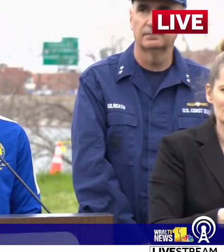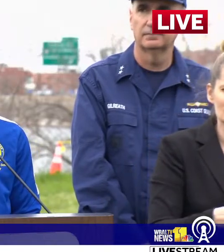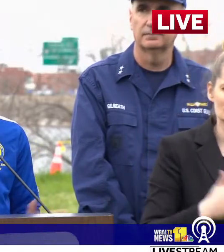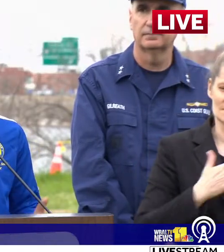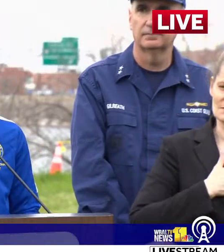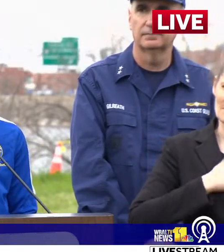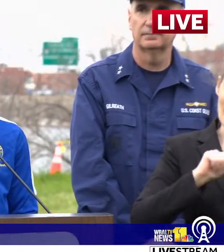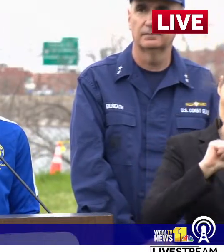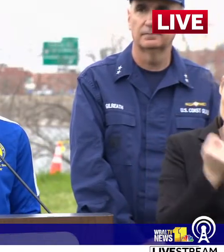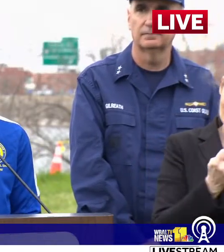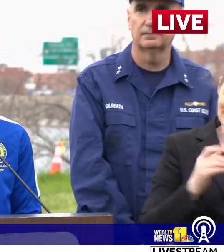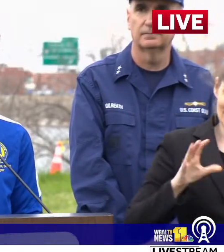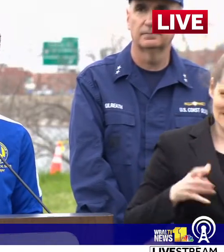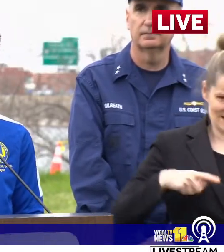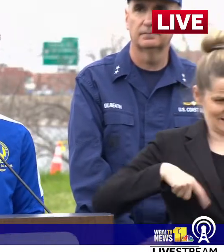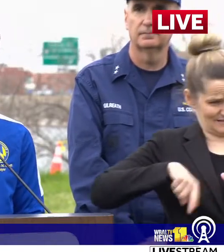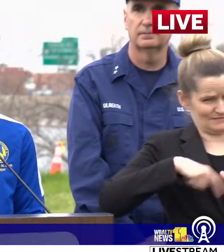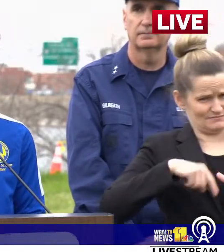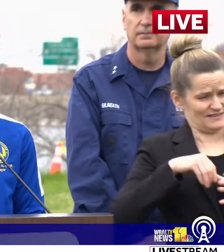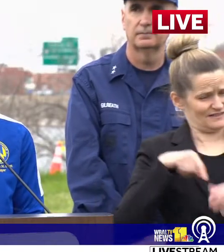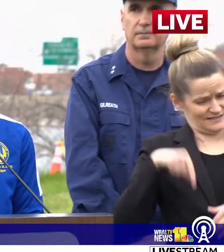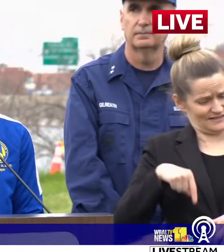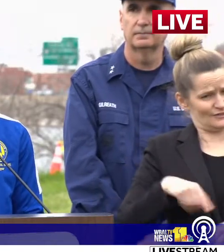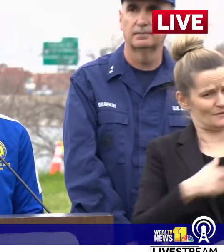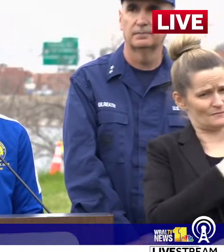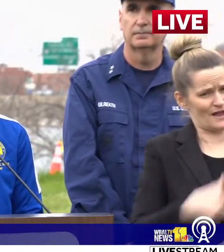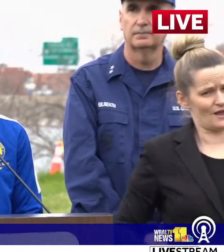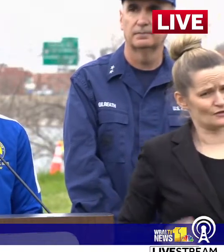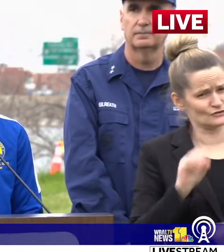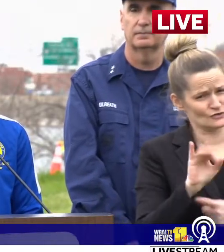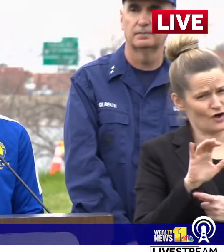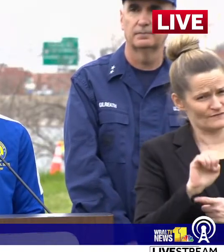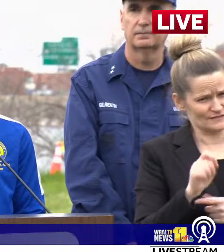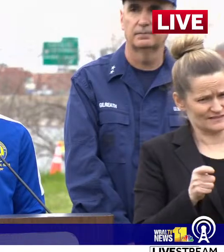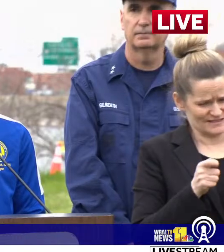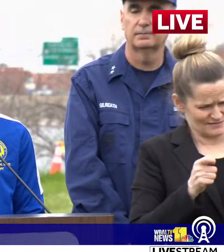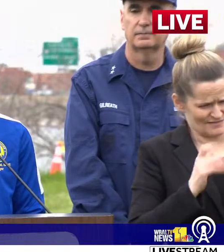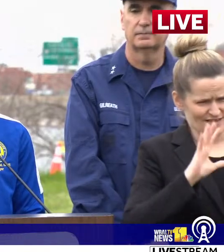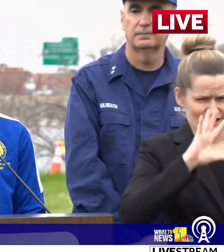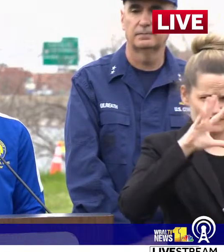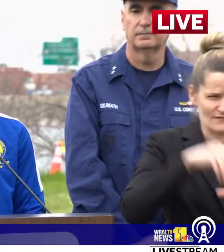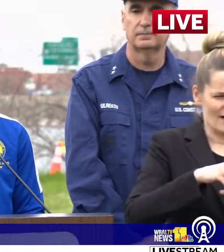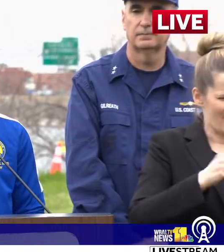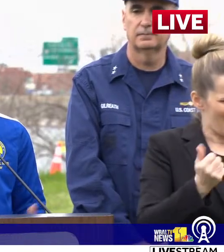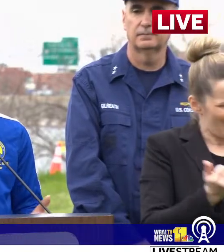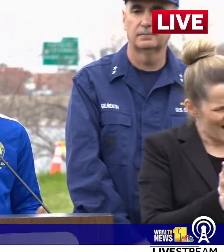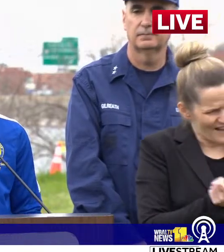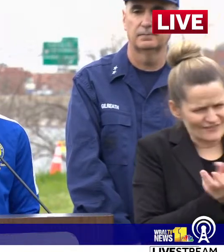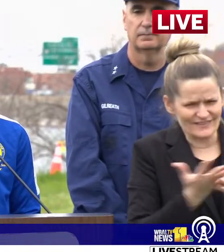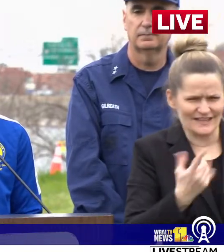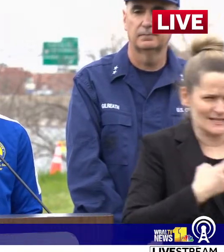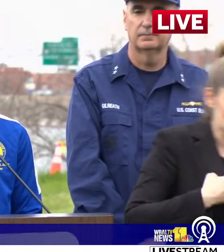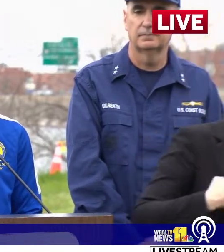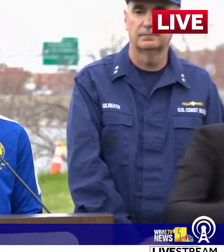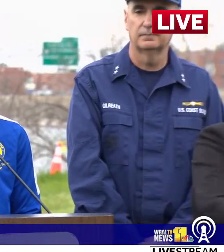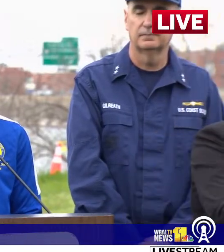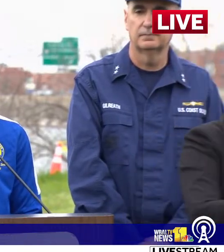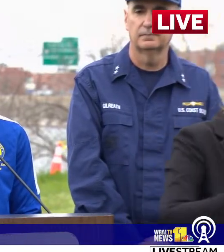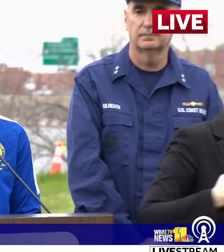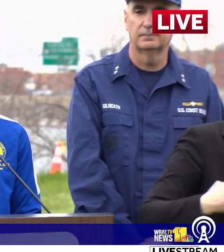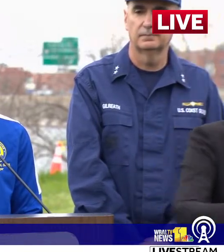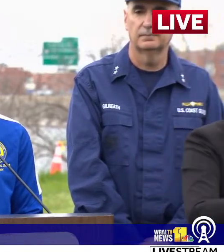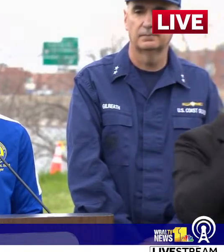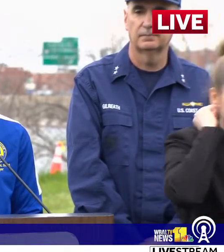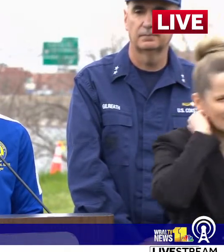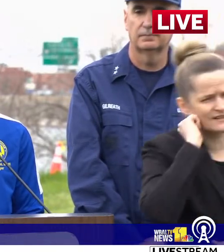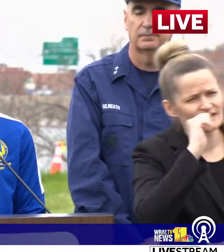team, including senior staff and the Mayor's Office of Emergency Management, are embedded, and the daily briefings and coordination is a testament